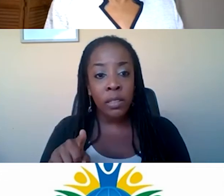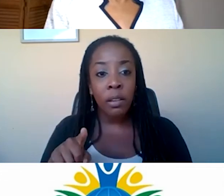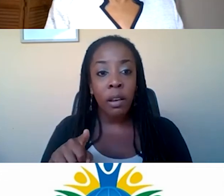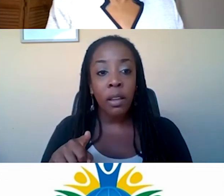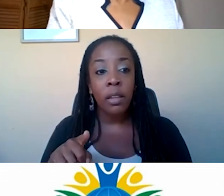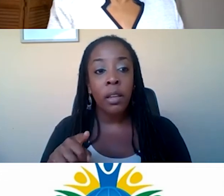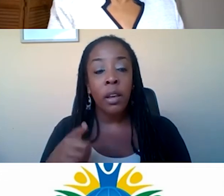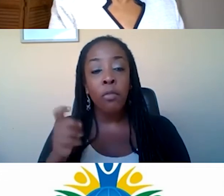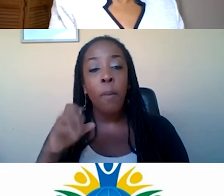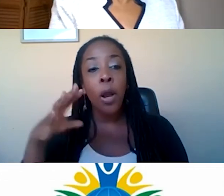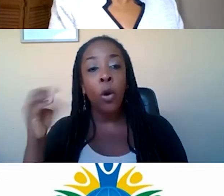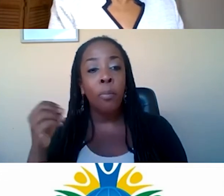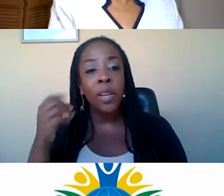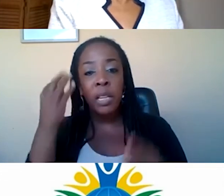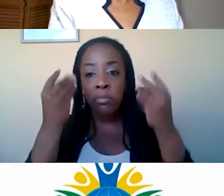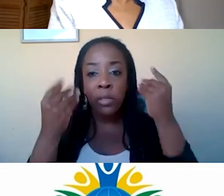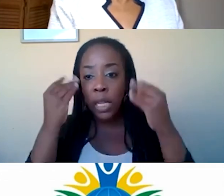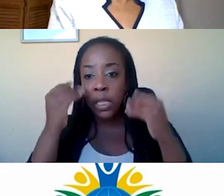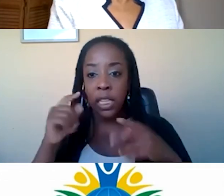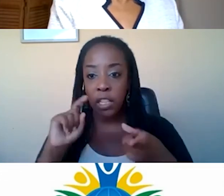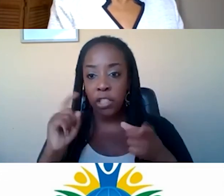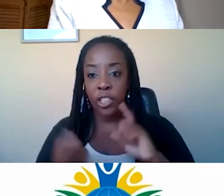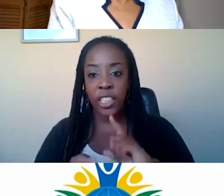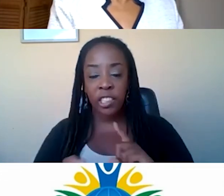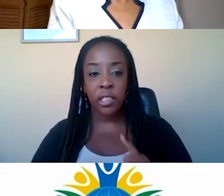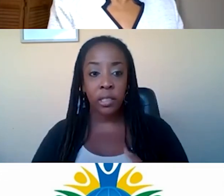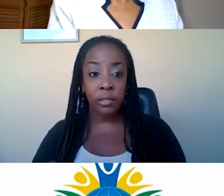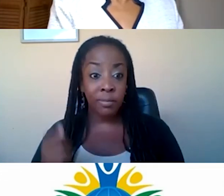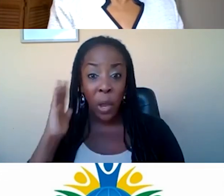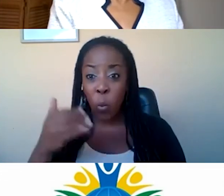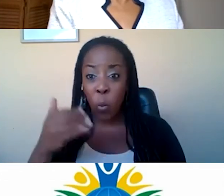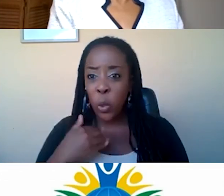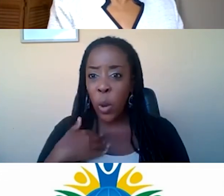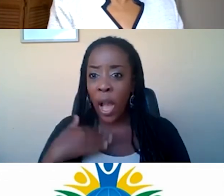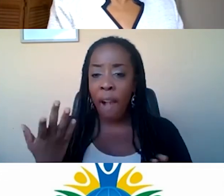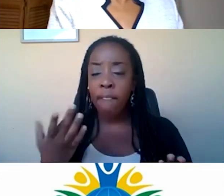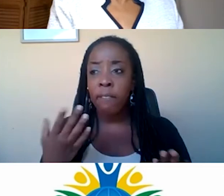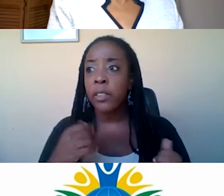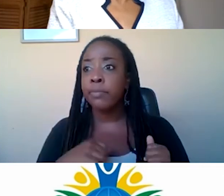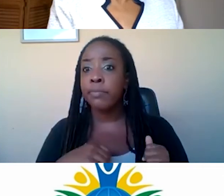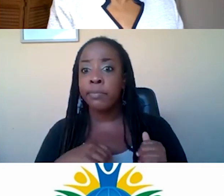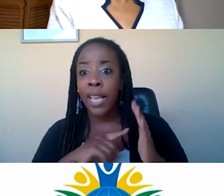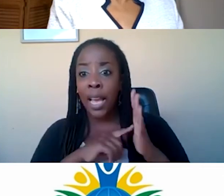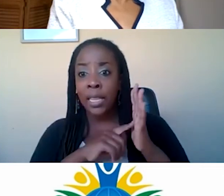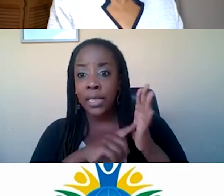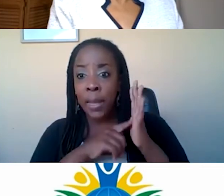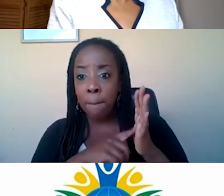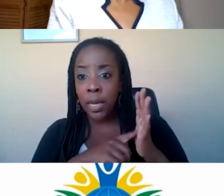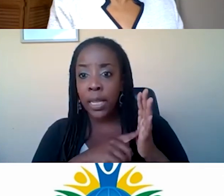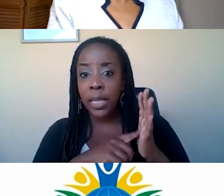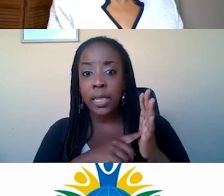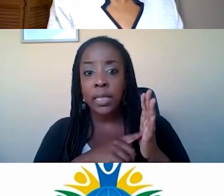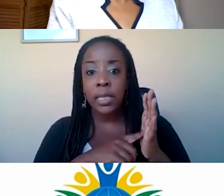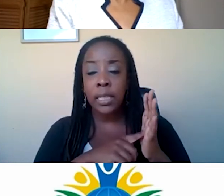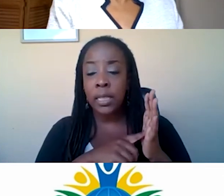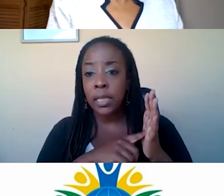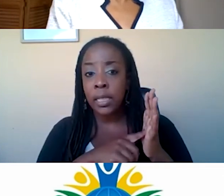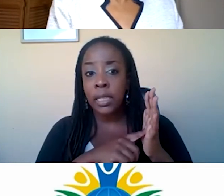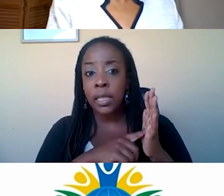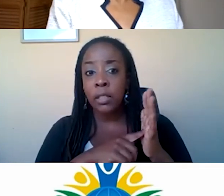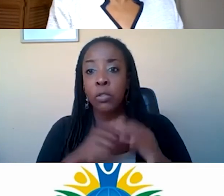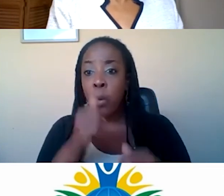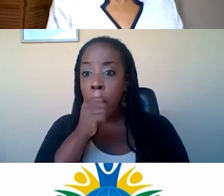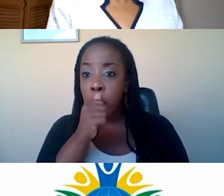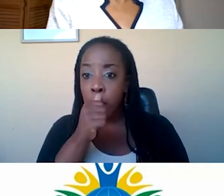changes. The question is, will there be templates of policies published so that private sector entities that want to